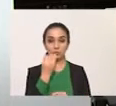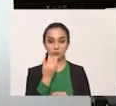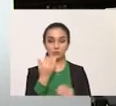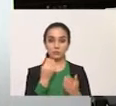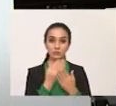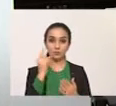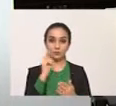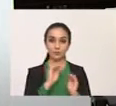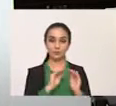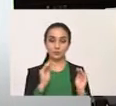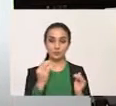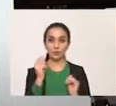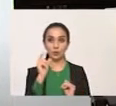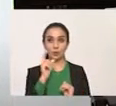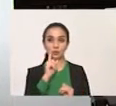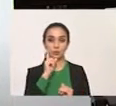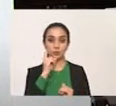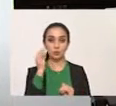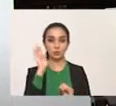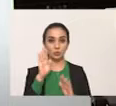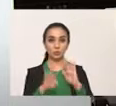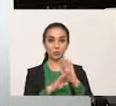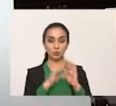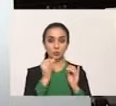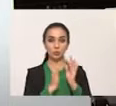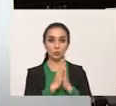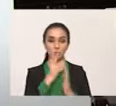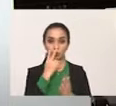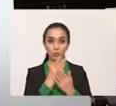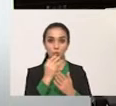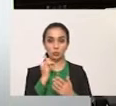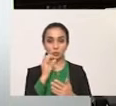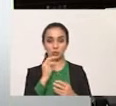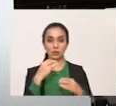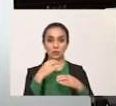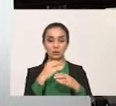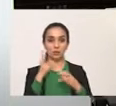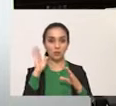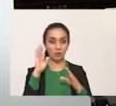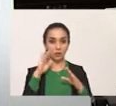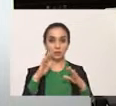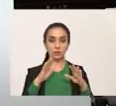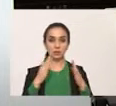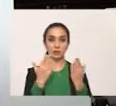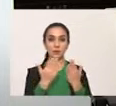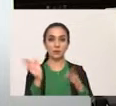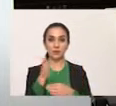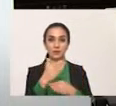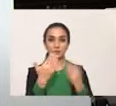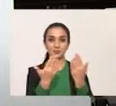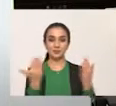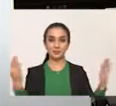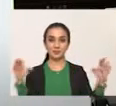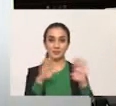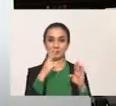Aziz o'quvchilar, ko'k yashil suv o'tini ko'rish uchun akvarium devorlaridan yoki